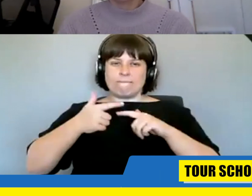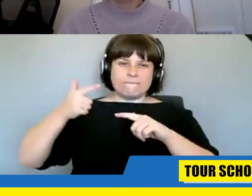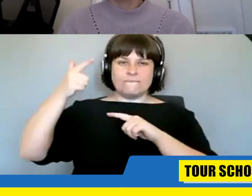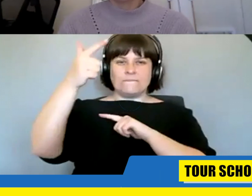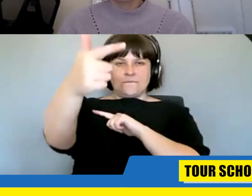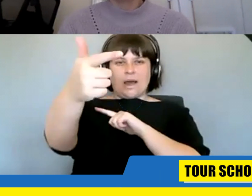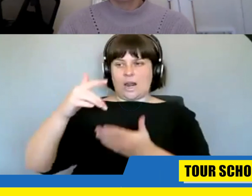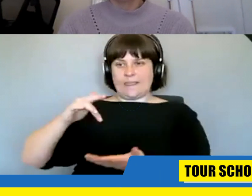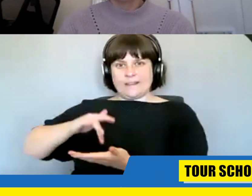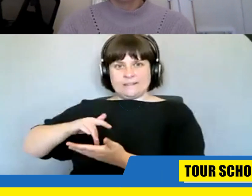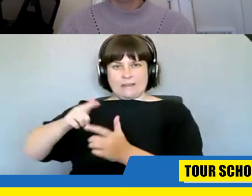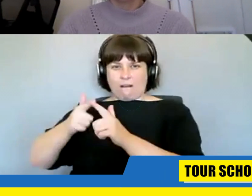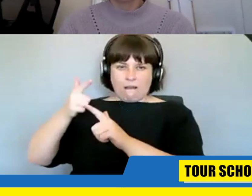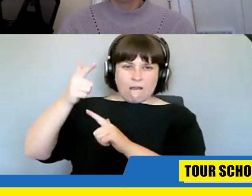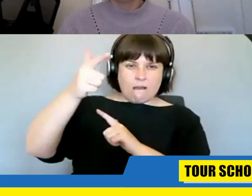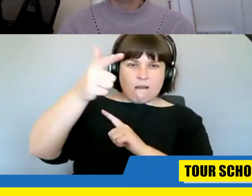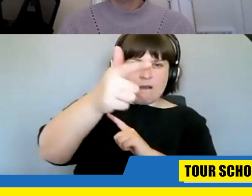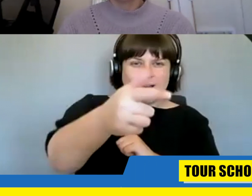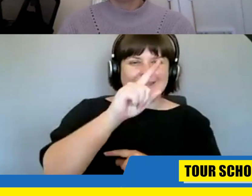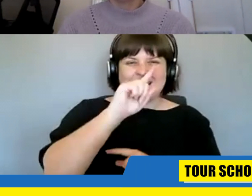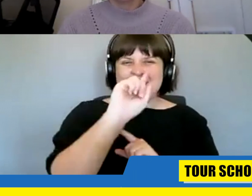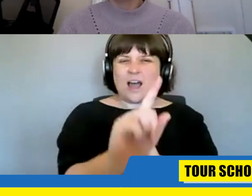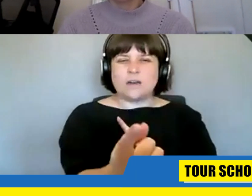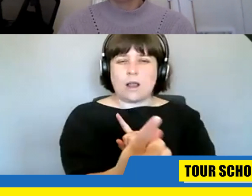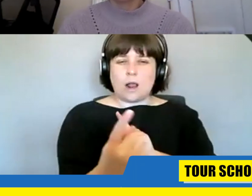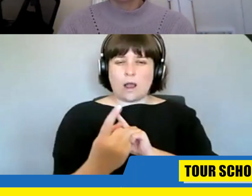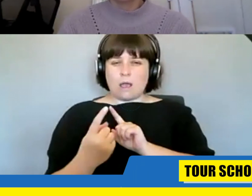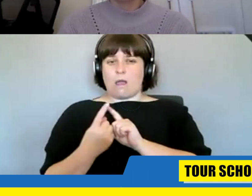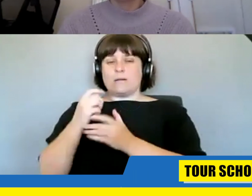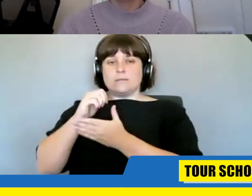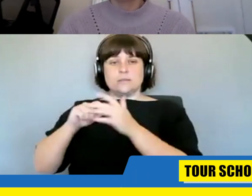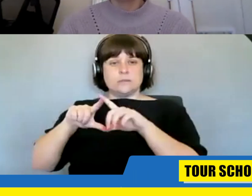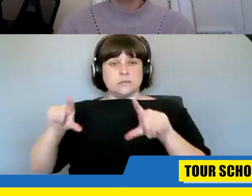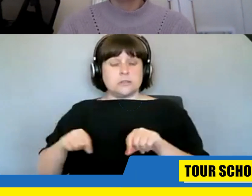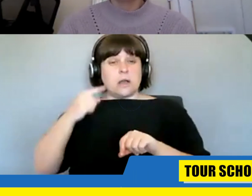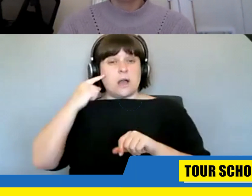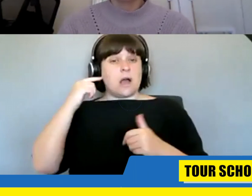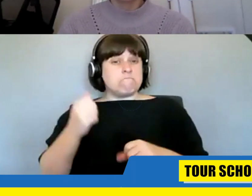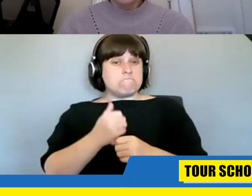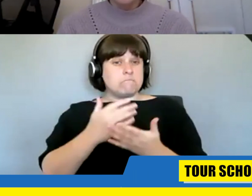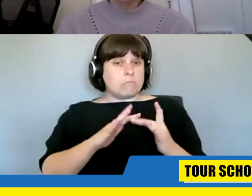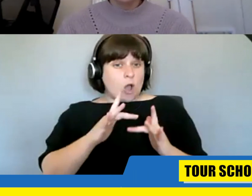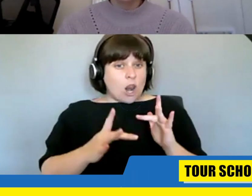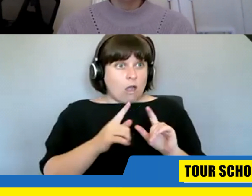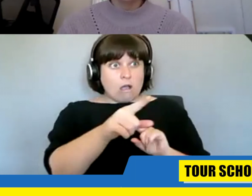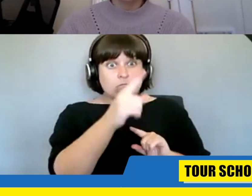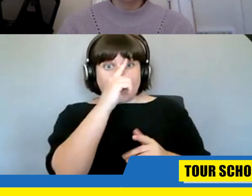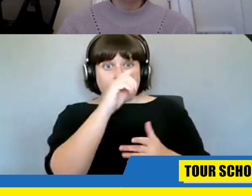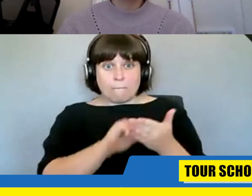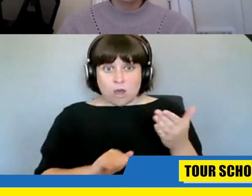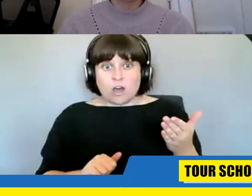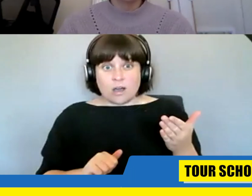where they can buy tickets over the counter. It makes sense to offer tickets online just to open